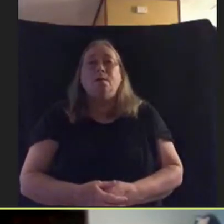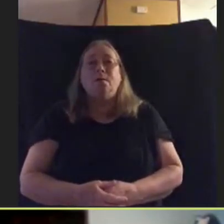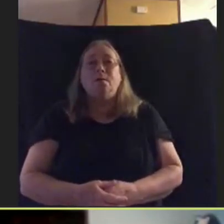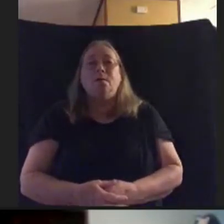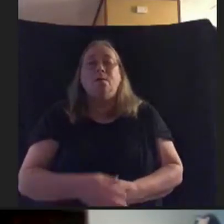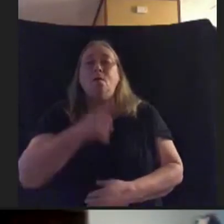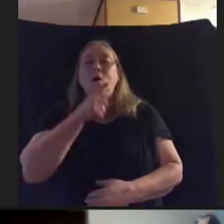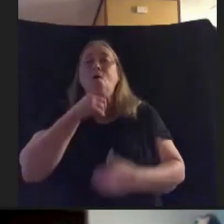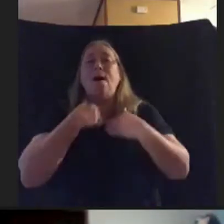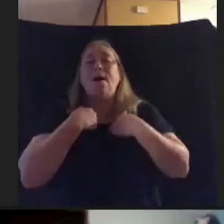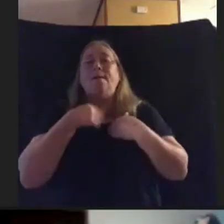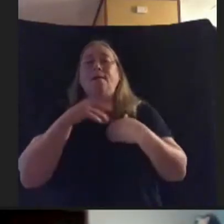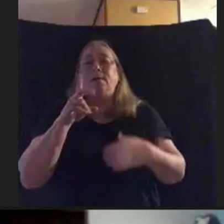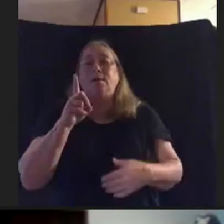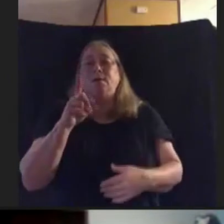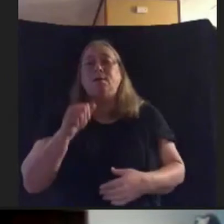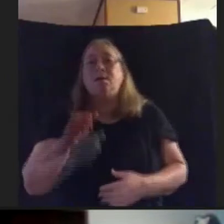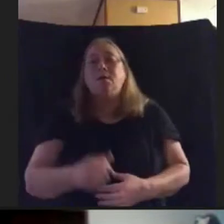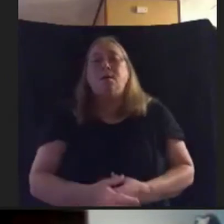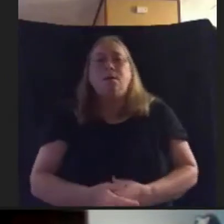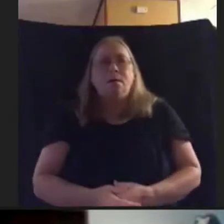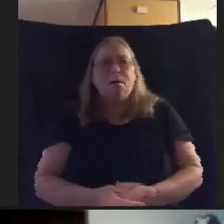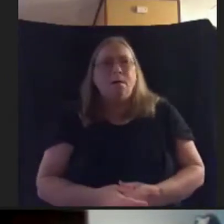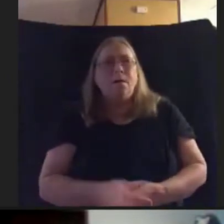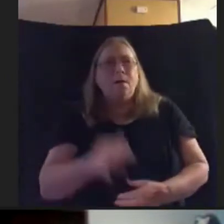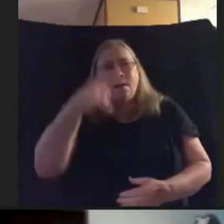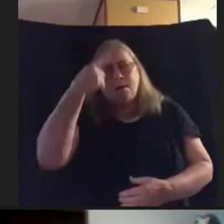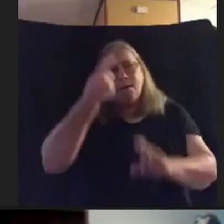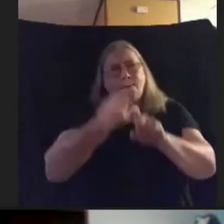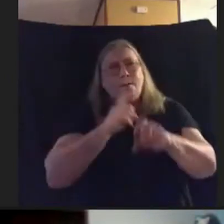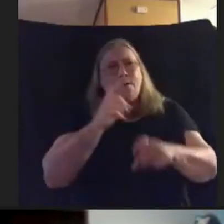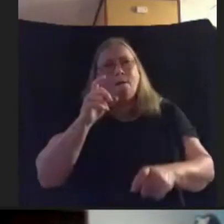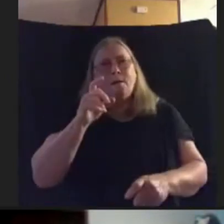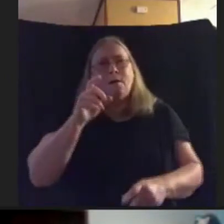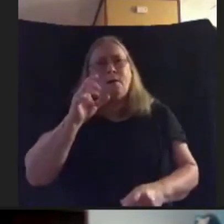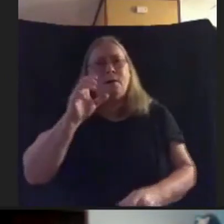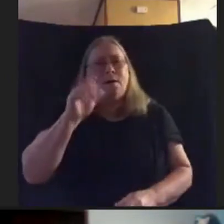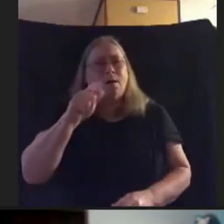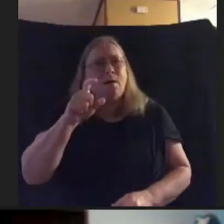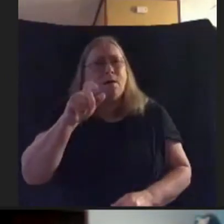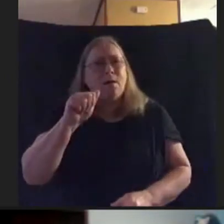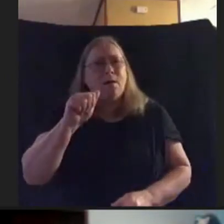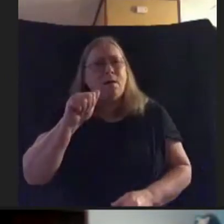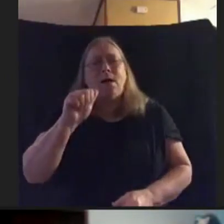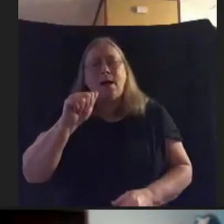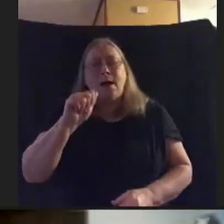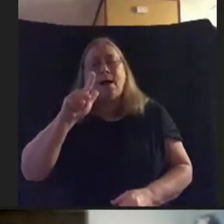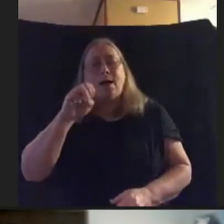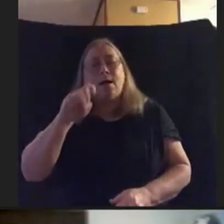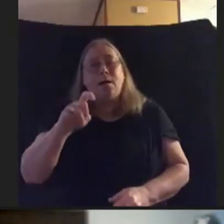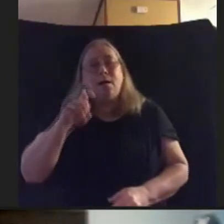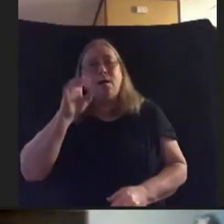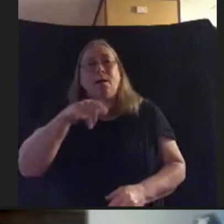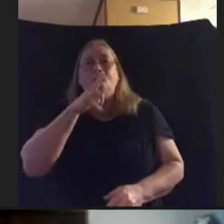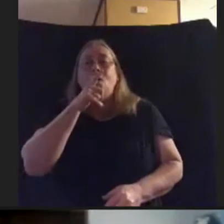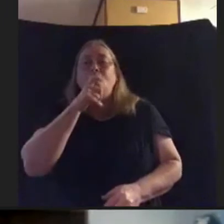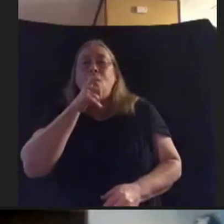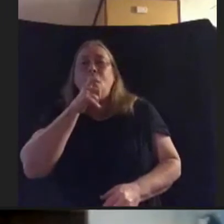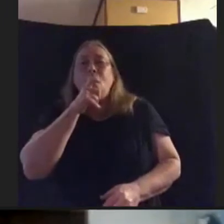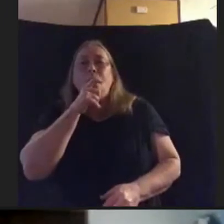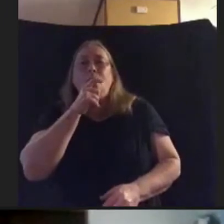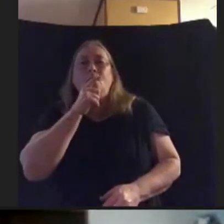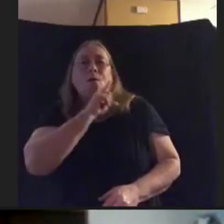Okay. Okay, this is from Alex. As far as qualifications, does someone need to be a resident